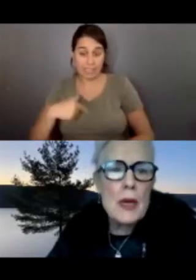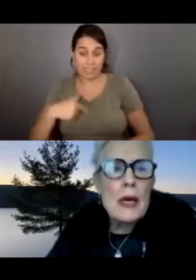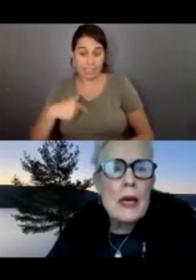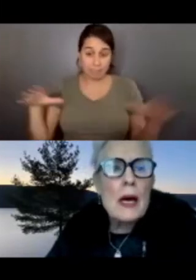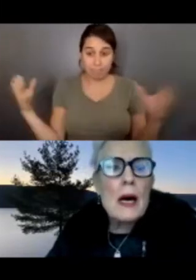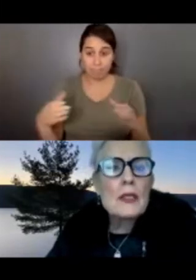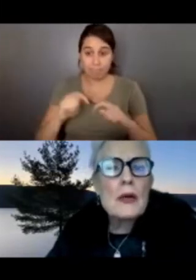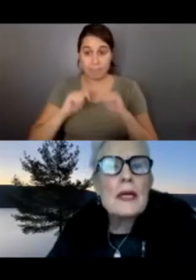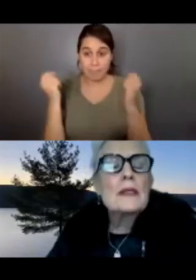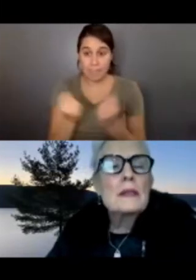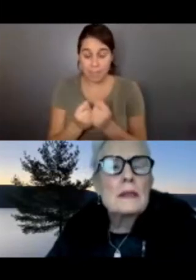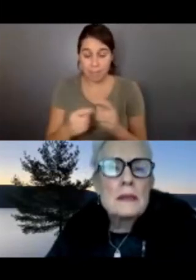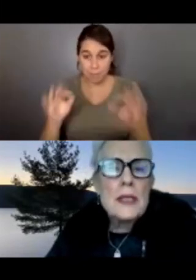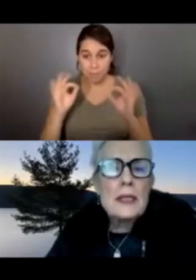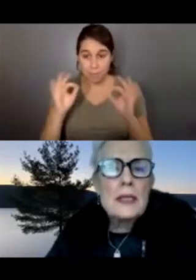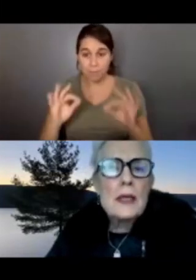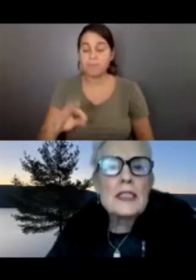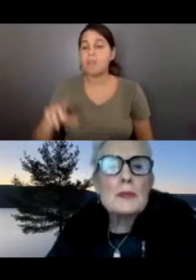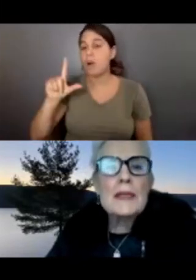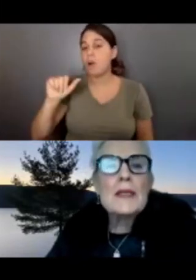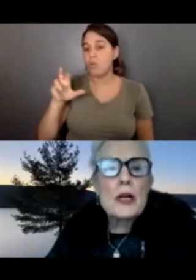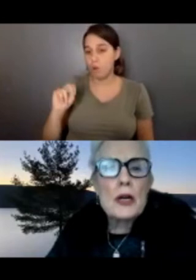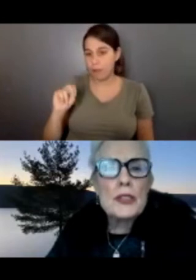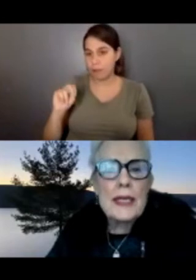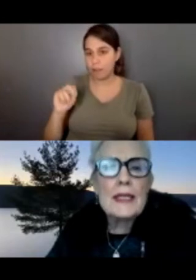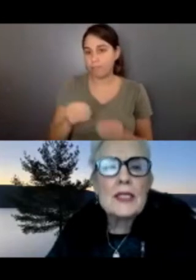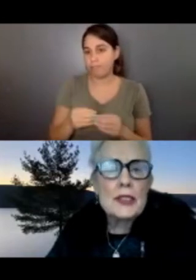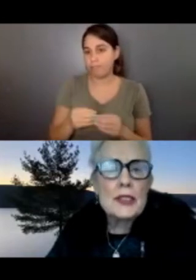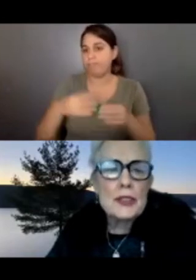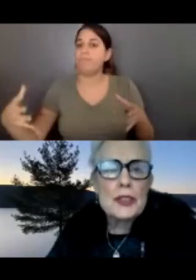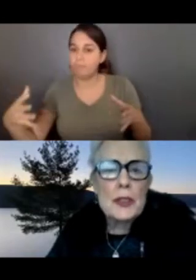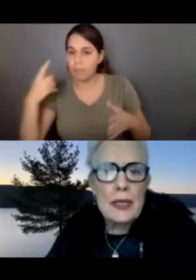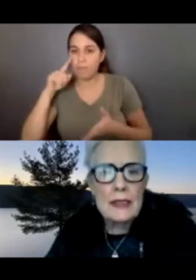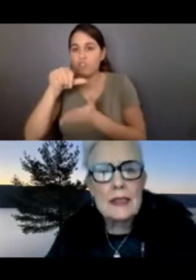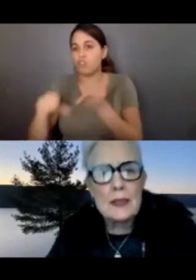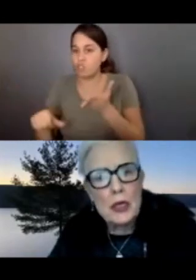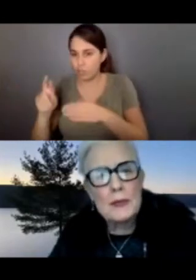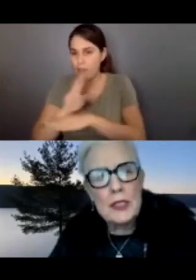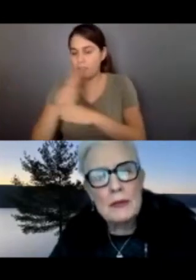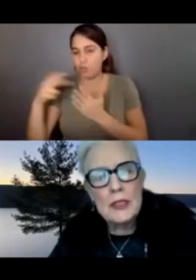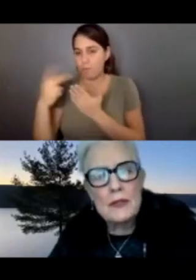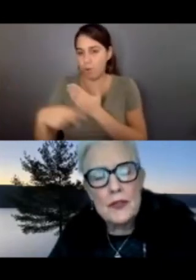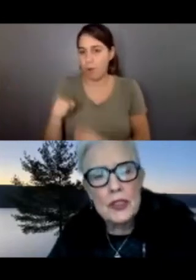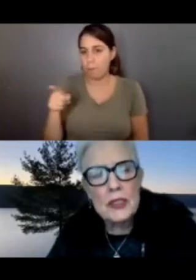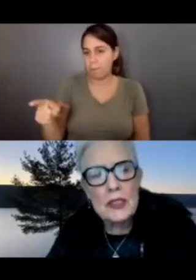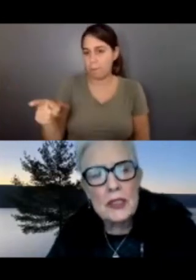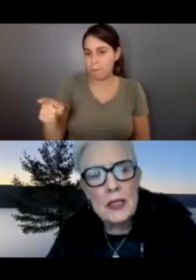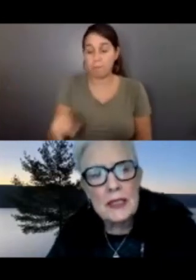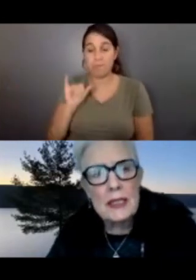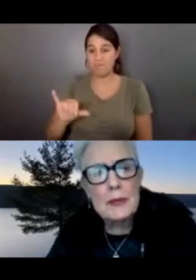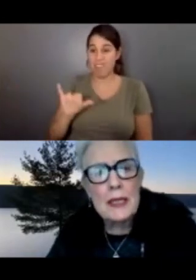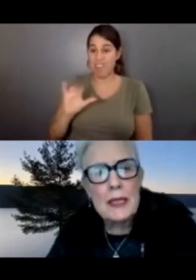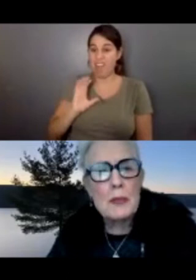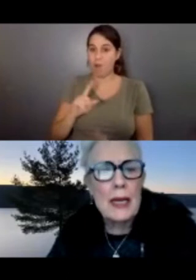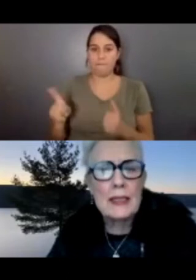team, Lauren expanded our coaching into the surgery residency program. So that was our first